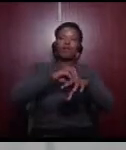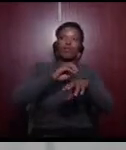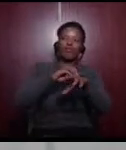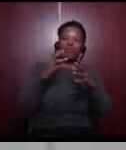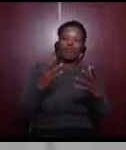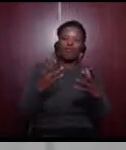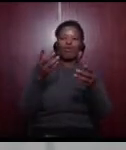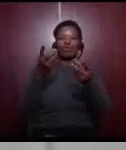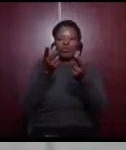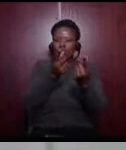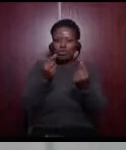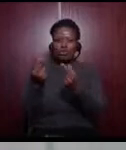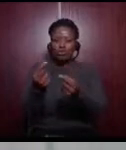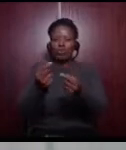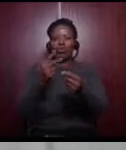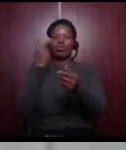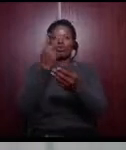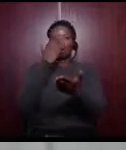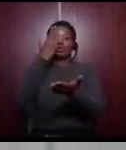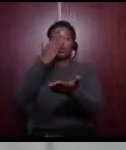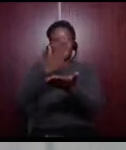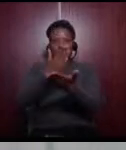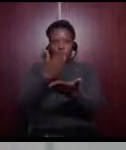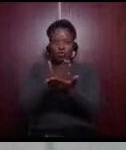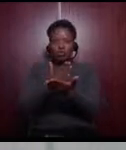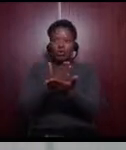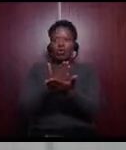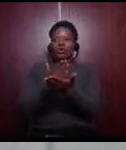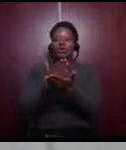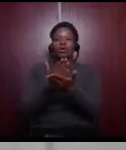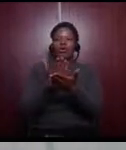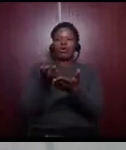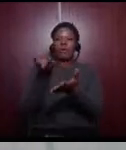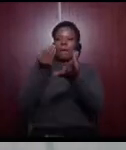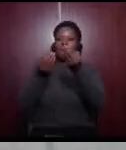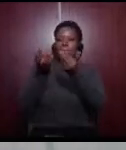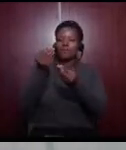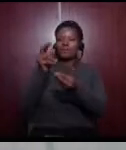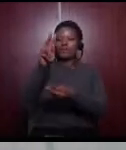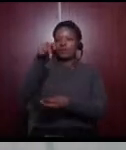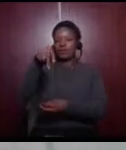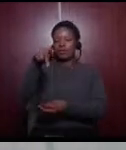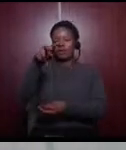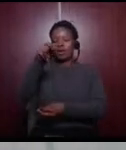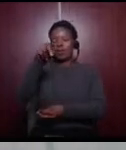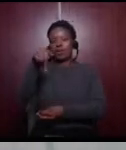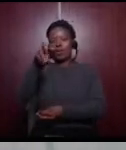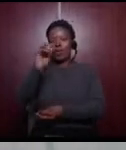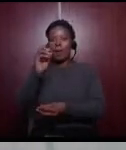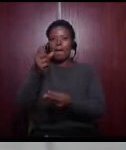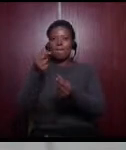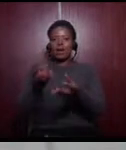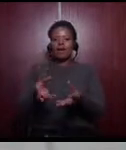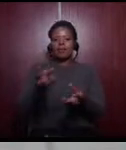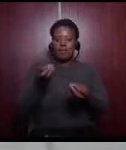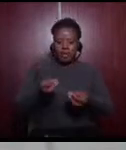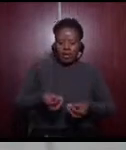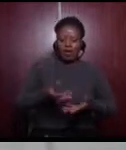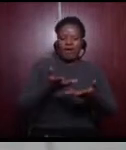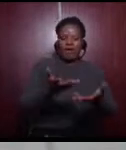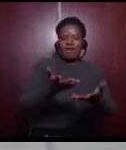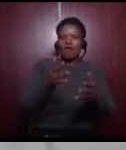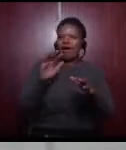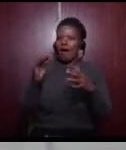of ensuring that the funding model, how the NPOs are supposed to be funded, and the fundraising. So